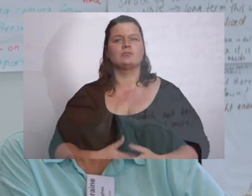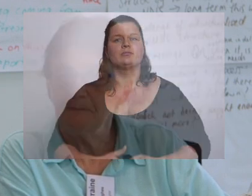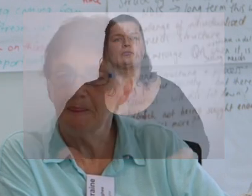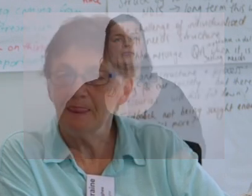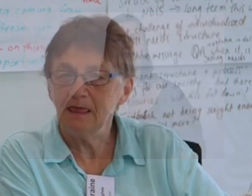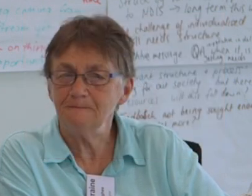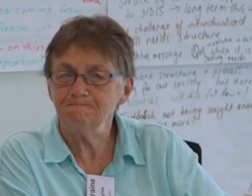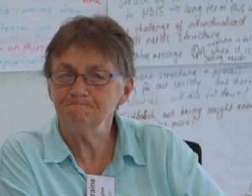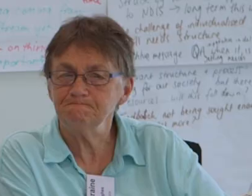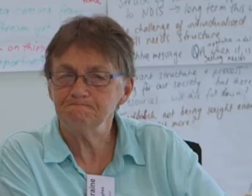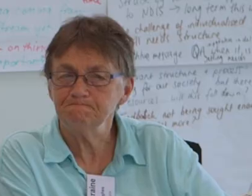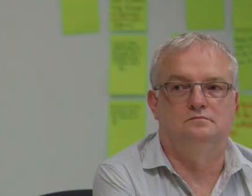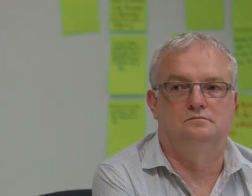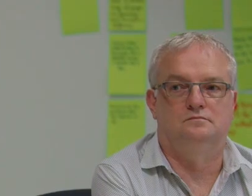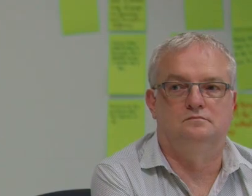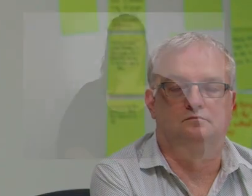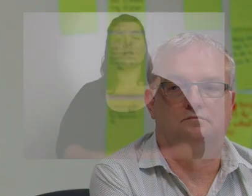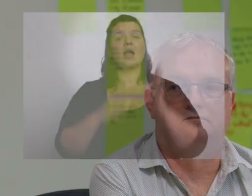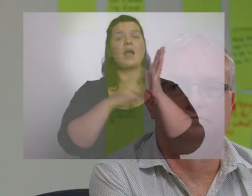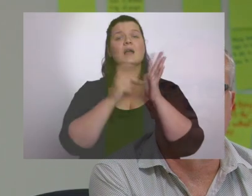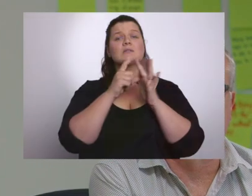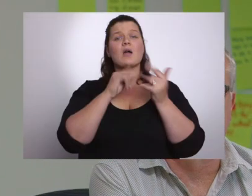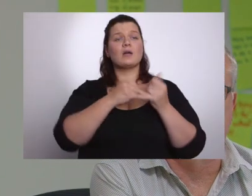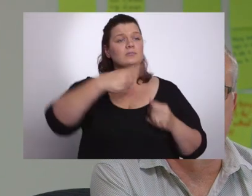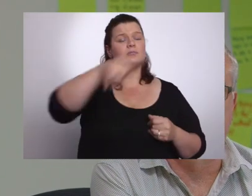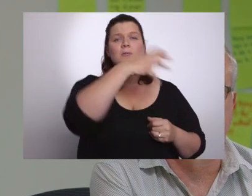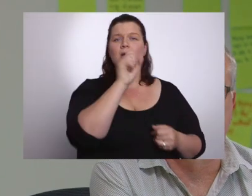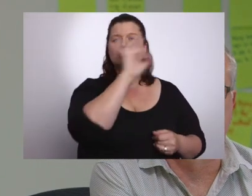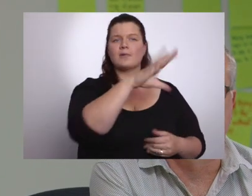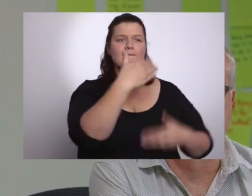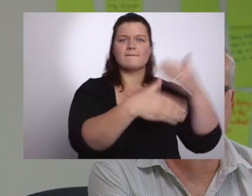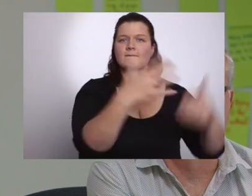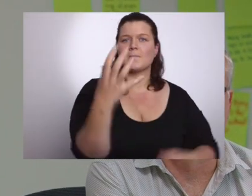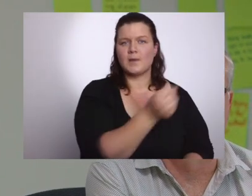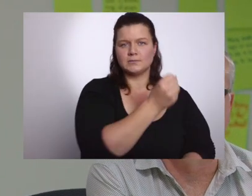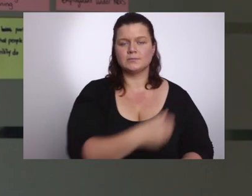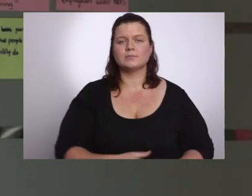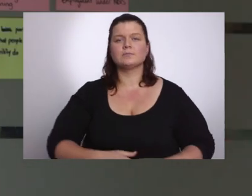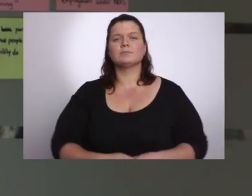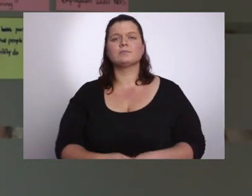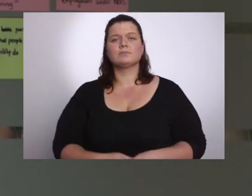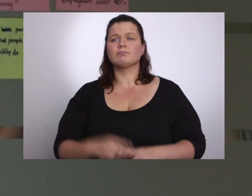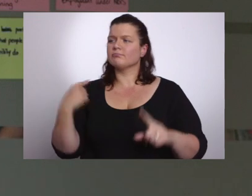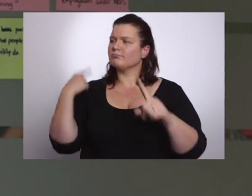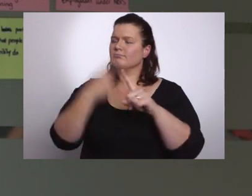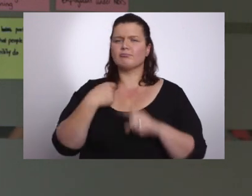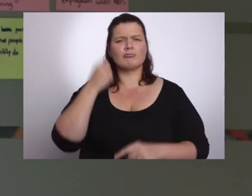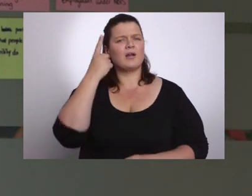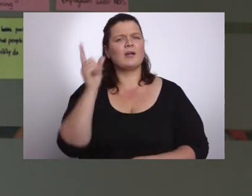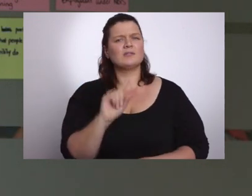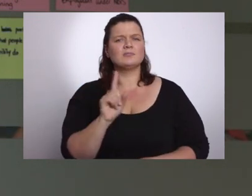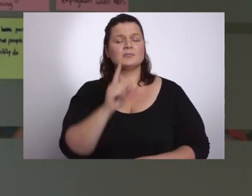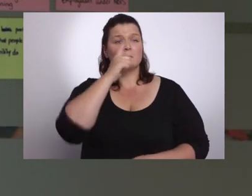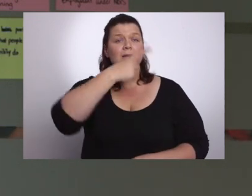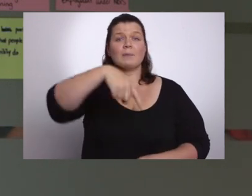throughout this whole process. Chris. Because the scheme is self-driven from what I've seen in the last week, those people